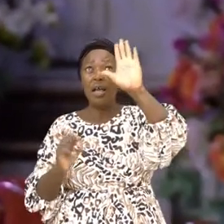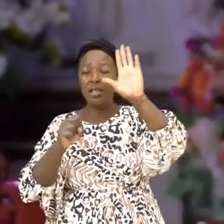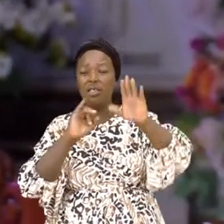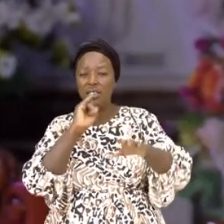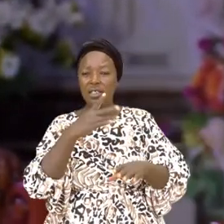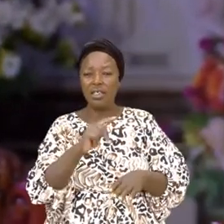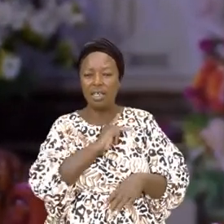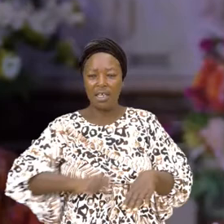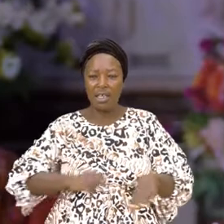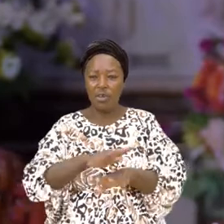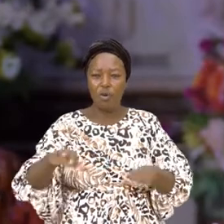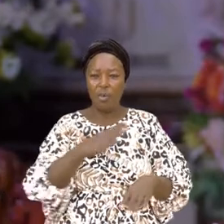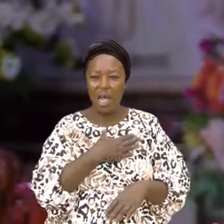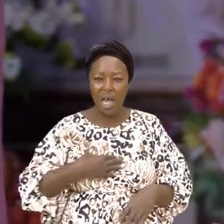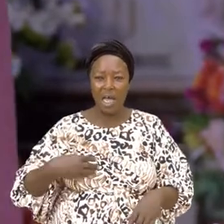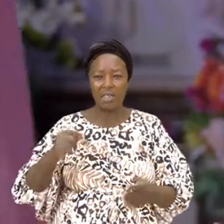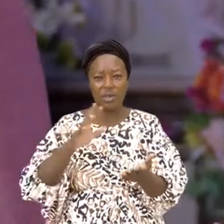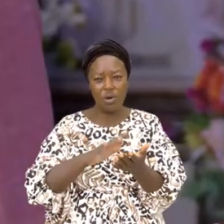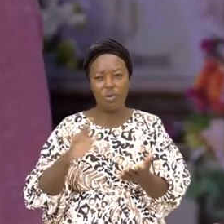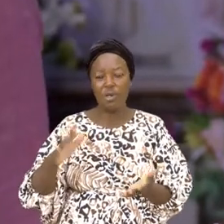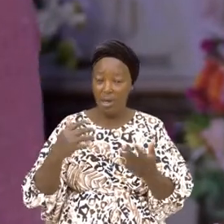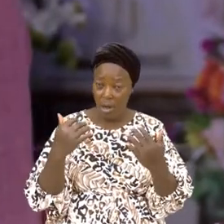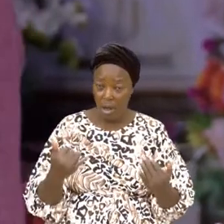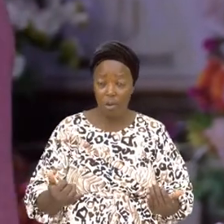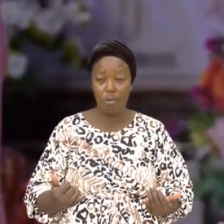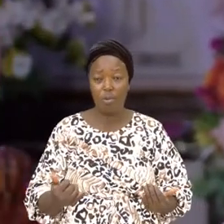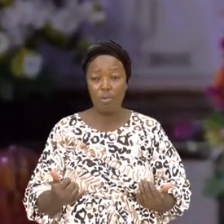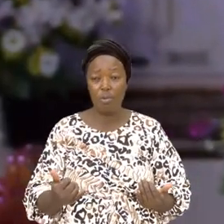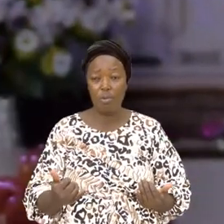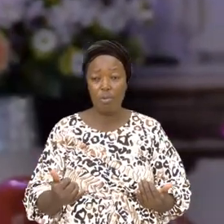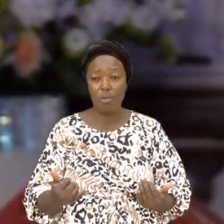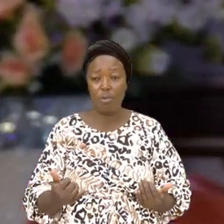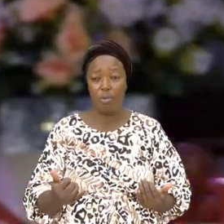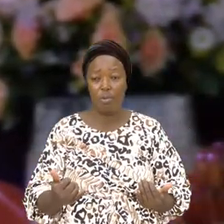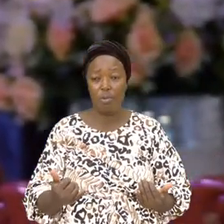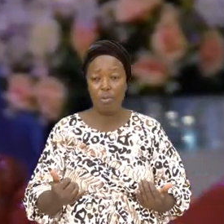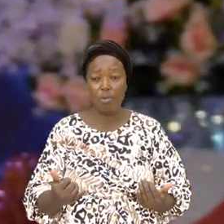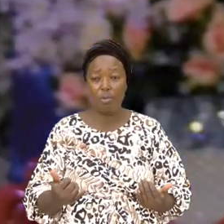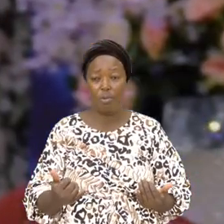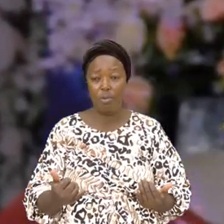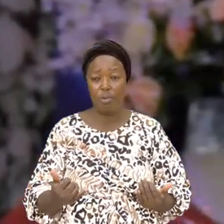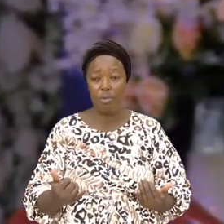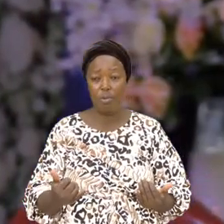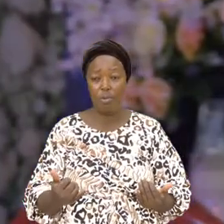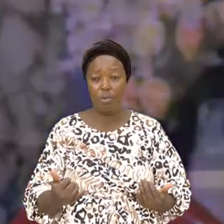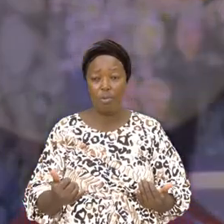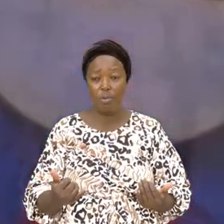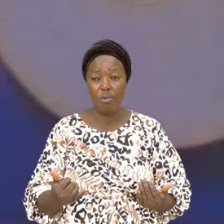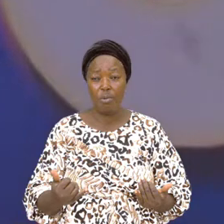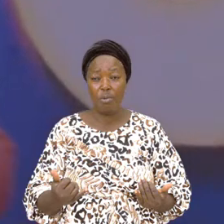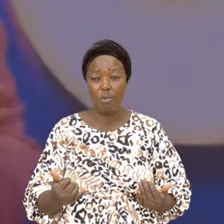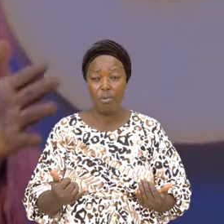the kingdom and glory. Now, tomorrow, next month, next